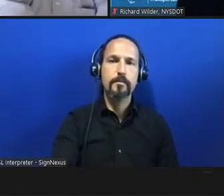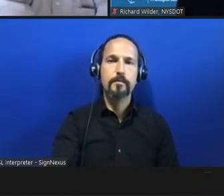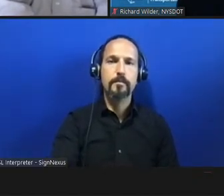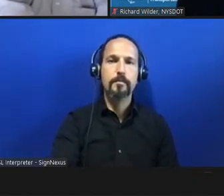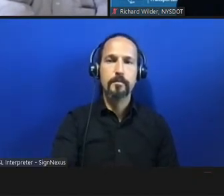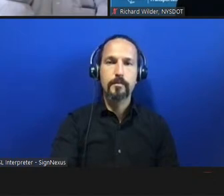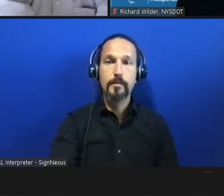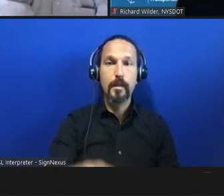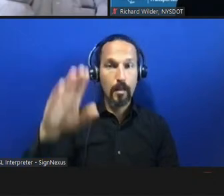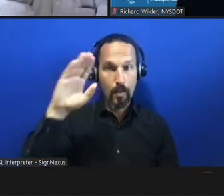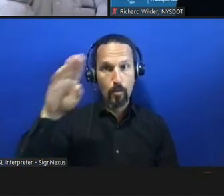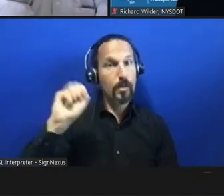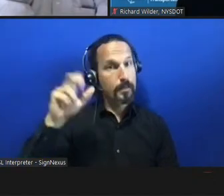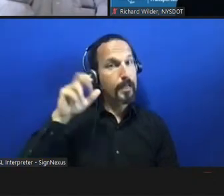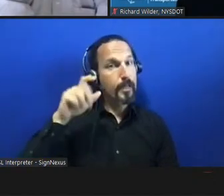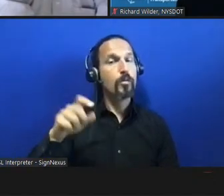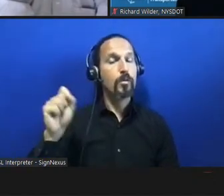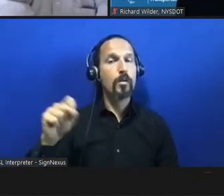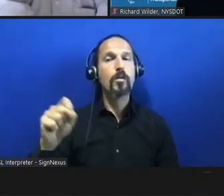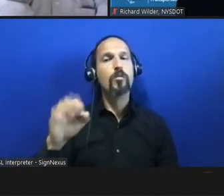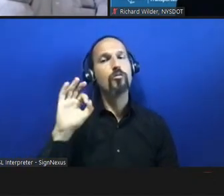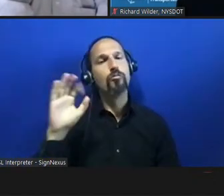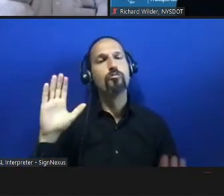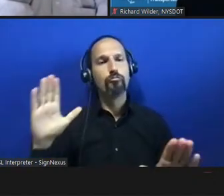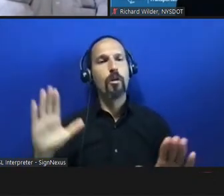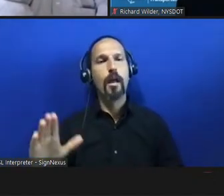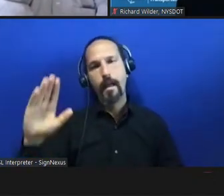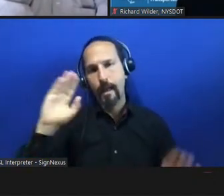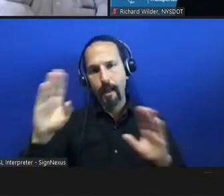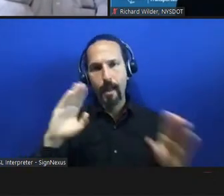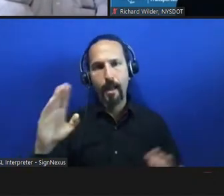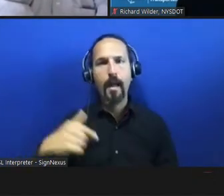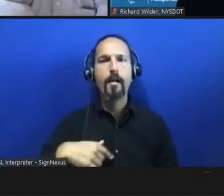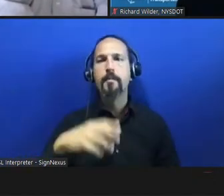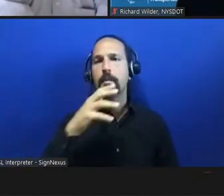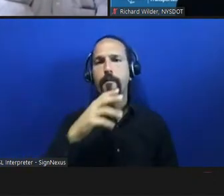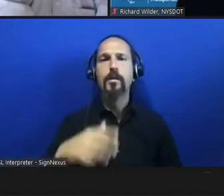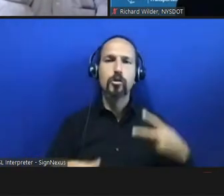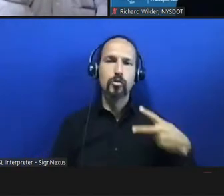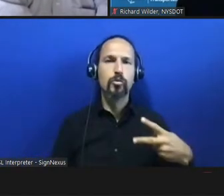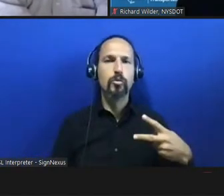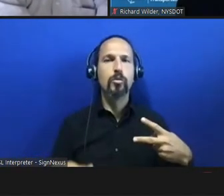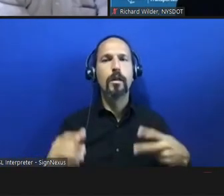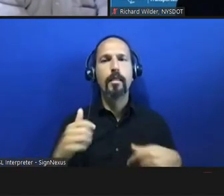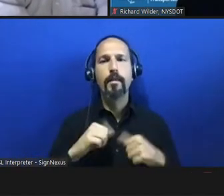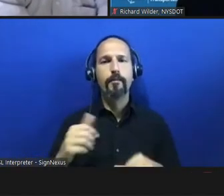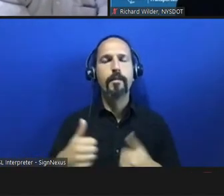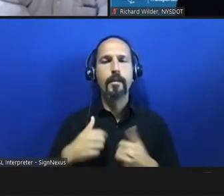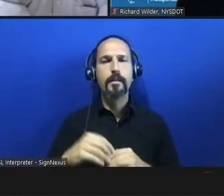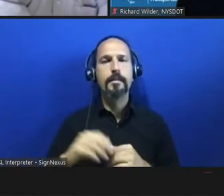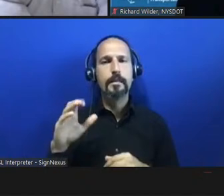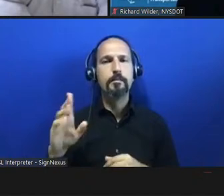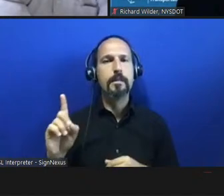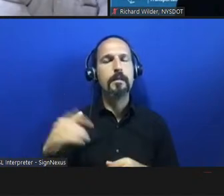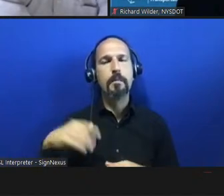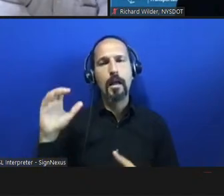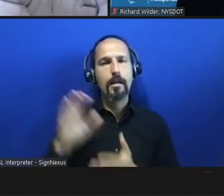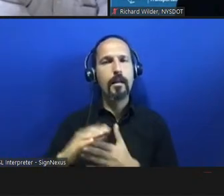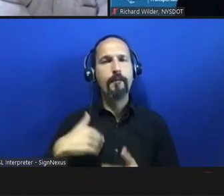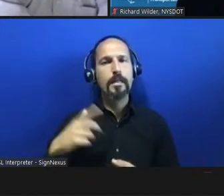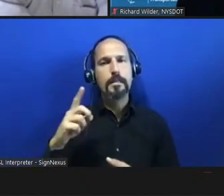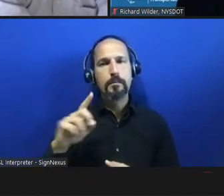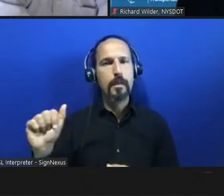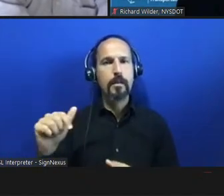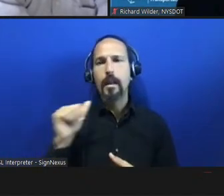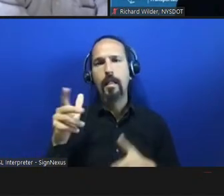hello we can hear you okay great hi um I'm a mother of two living in the CBD my husband has a disabilities it